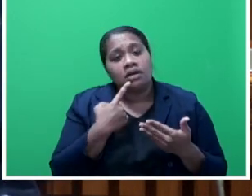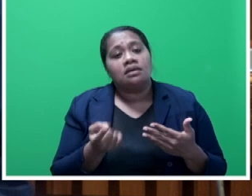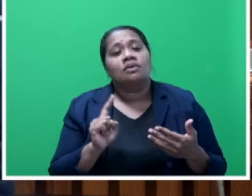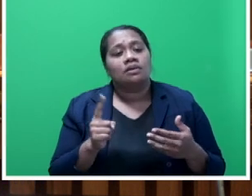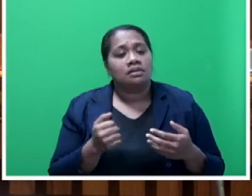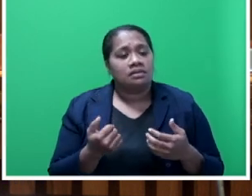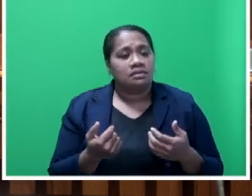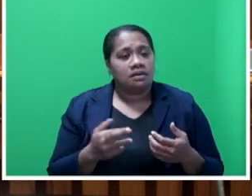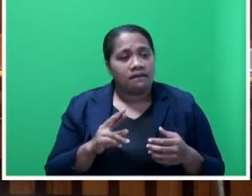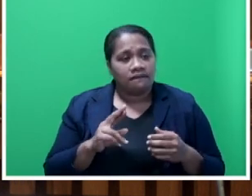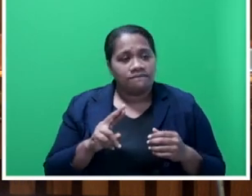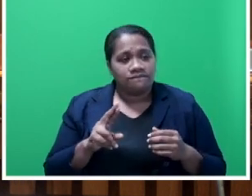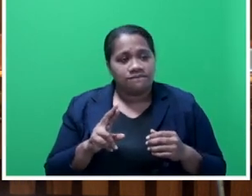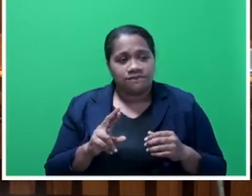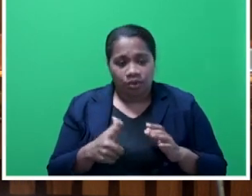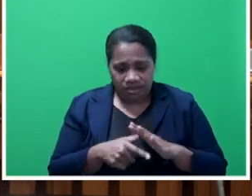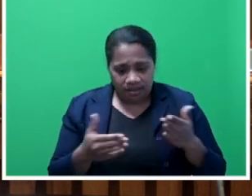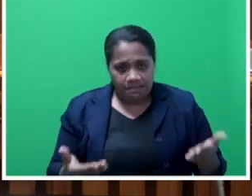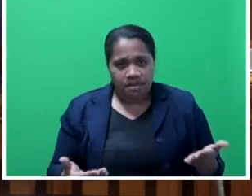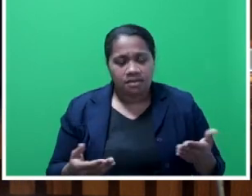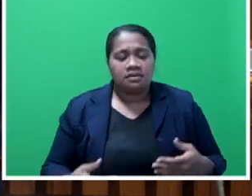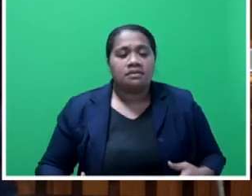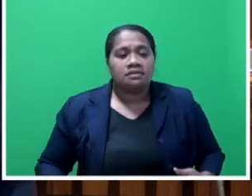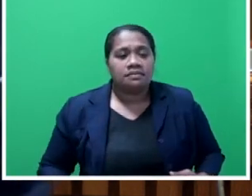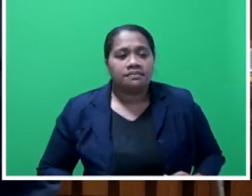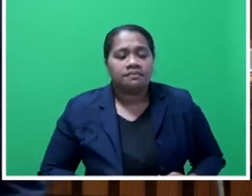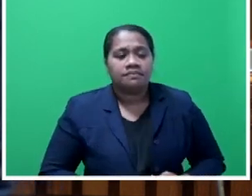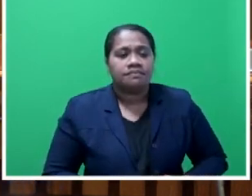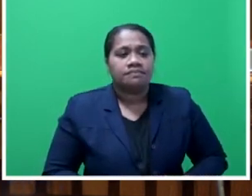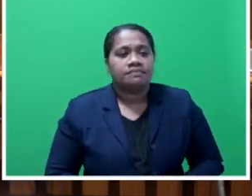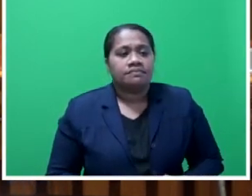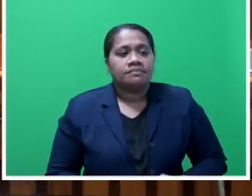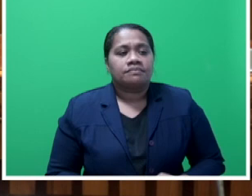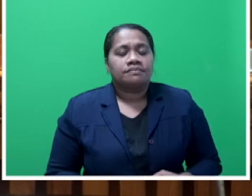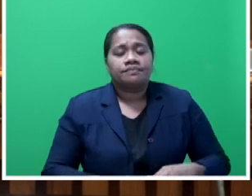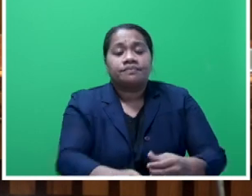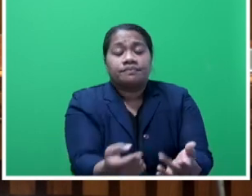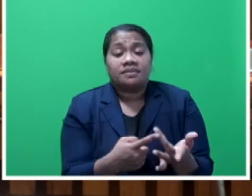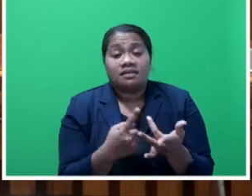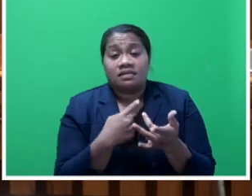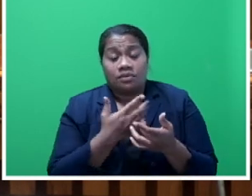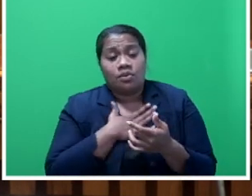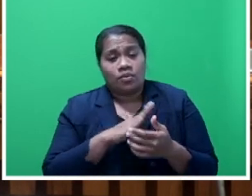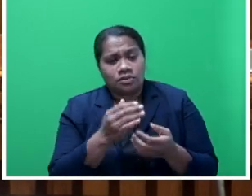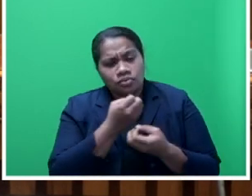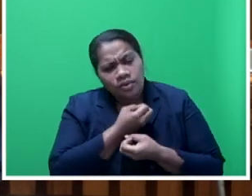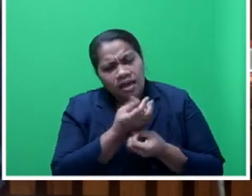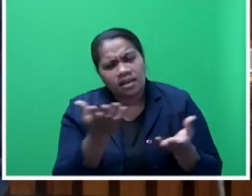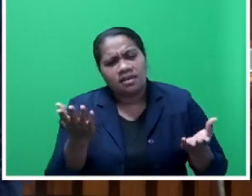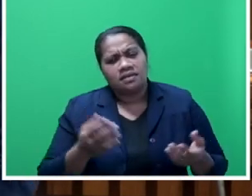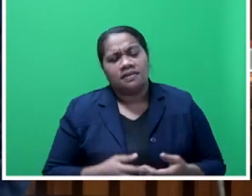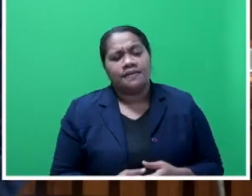being. Mr. Speaker, sir. Context. Mr. Speaker, sir, the other point that I also want to highlight